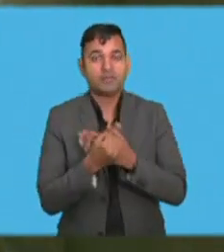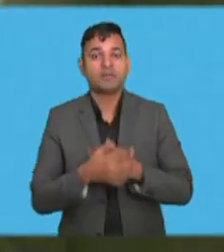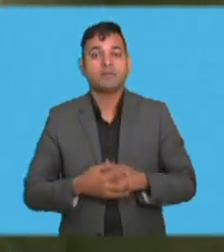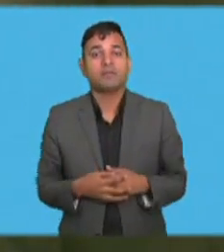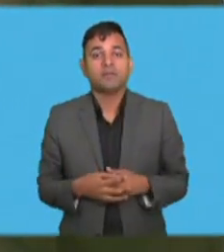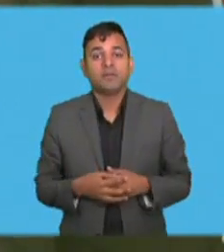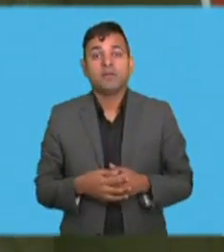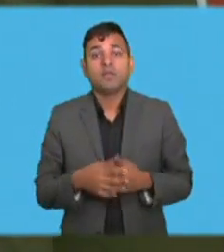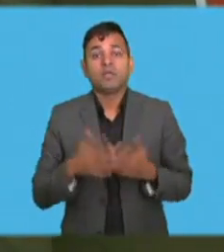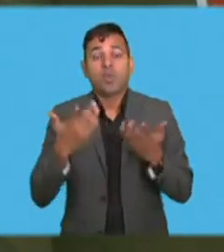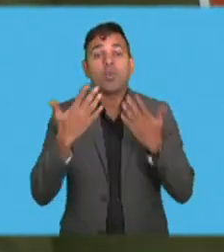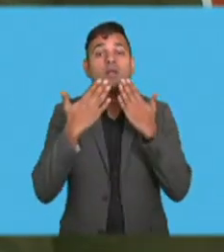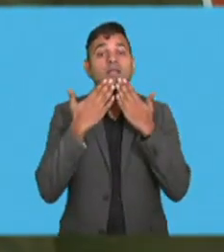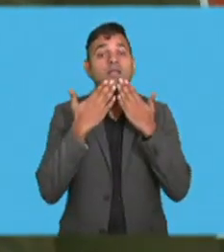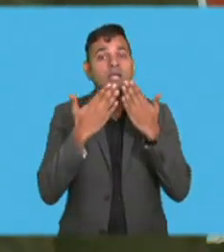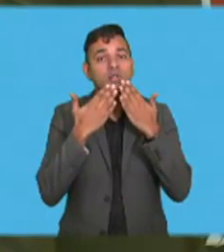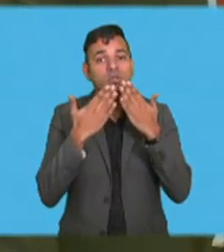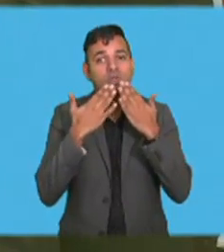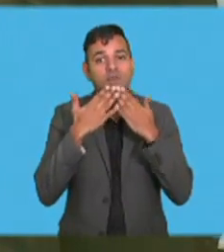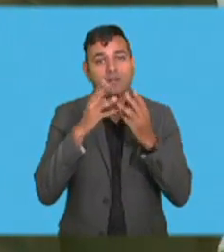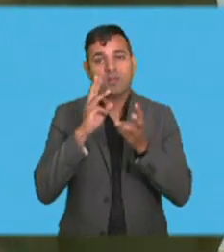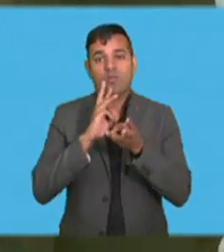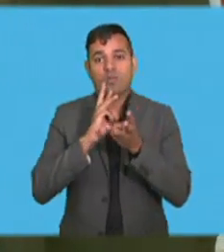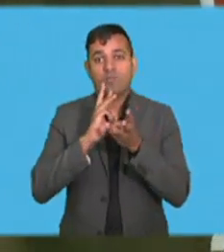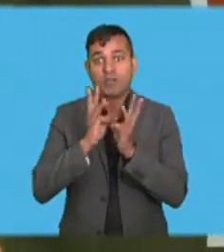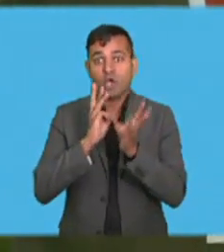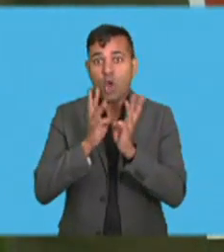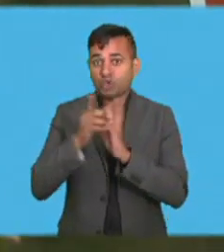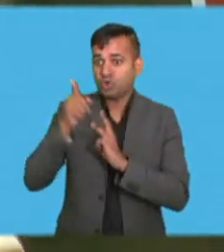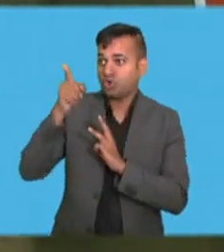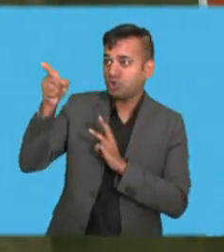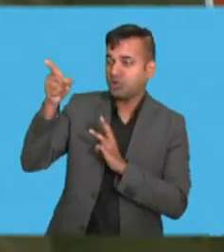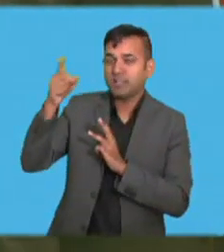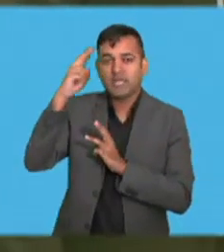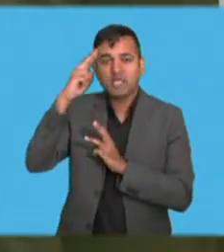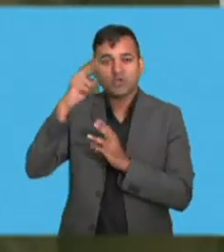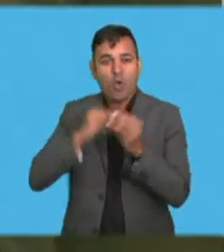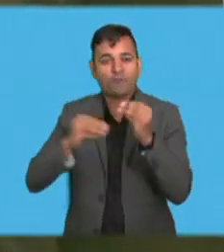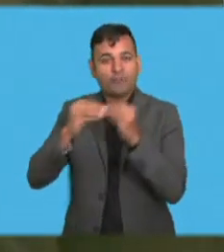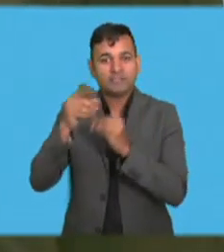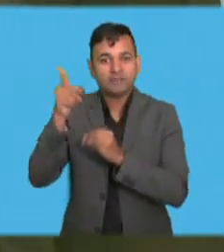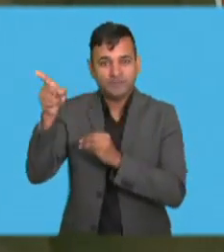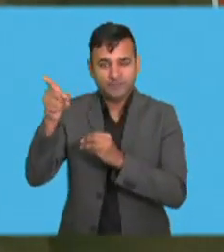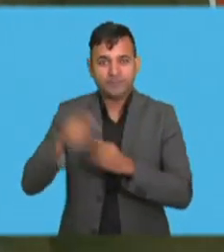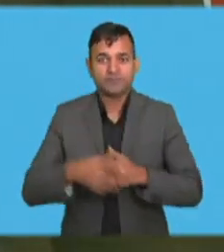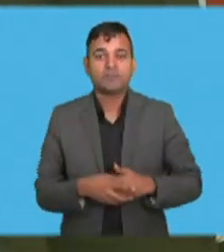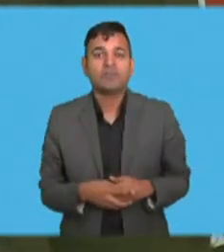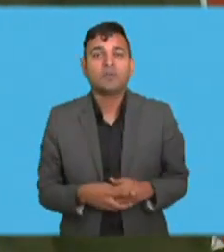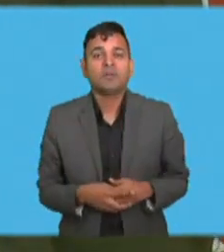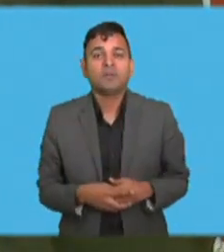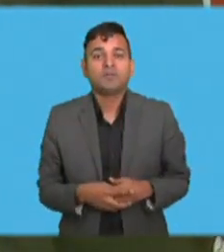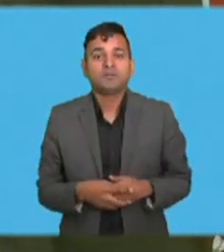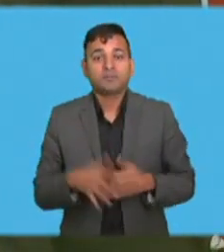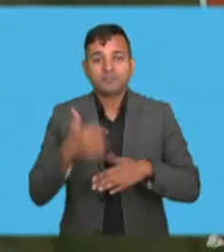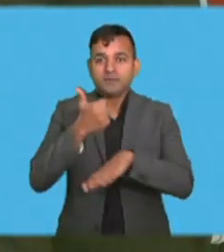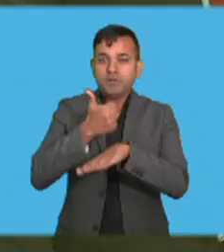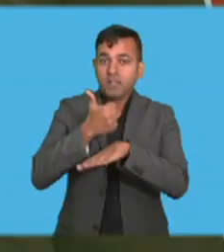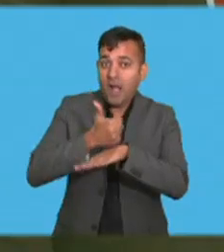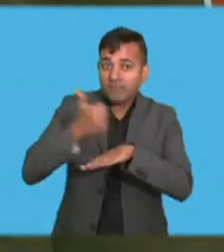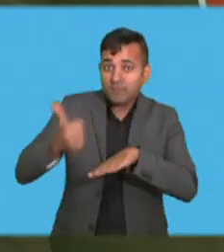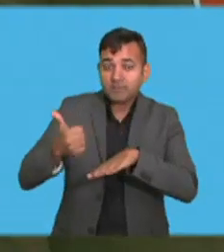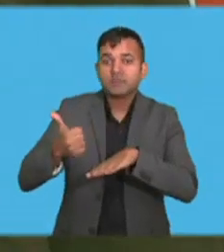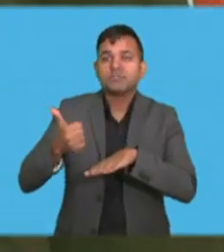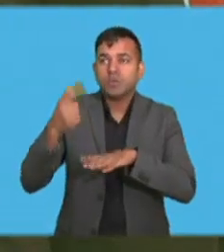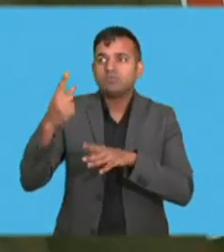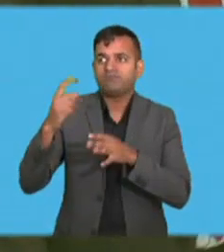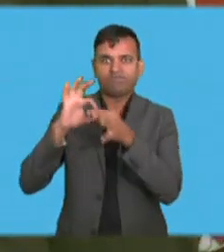National Weather Office and likewise the Disaster Office and the respective arms of government, and of course our partners as well, the various stakeholders,